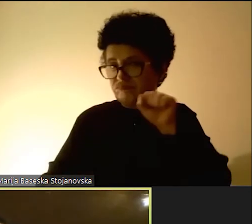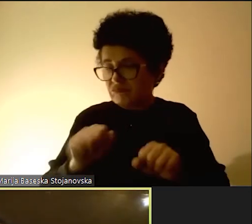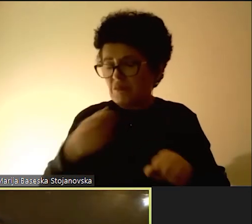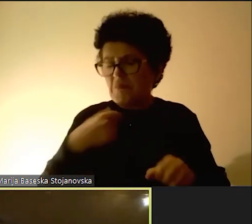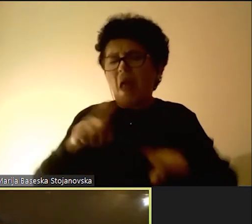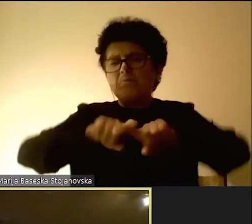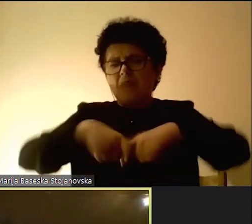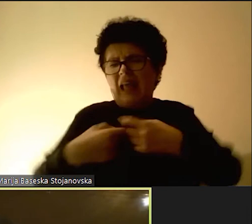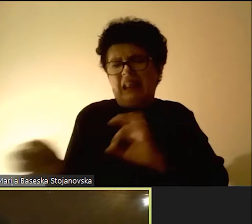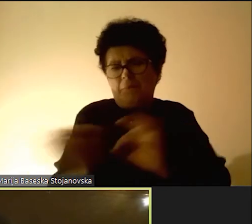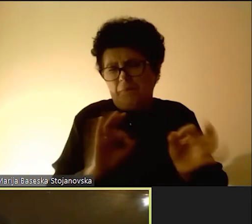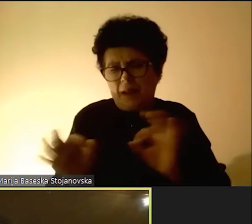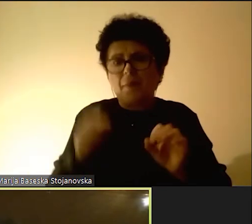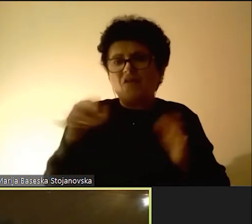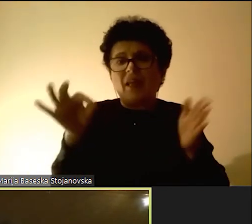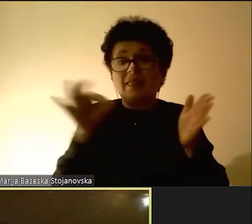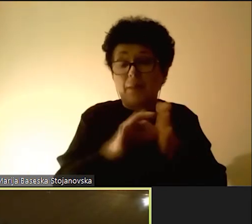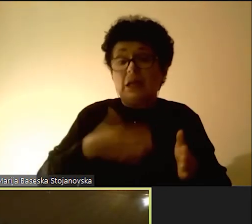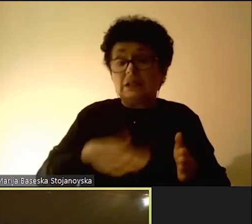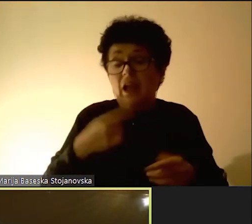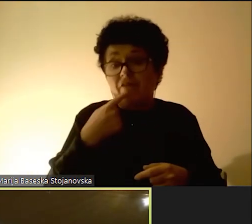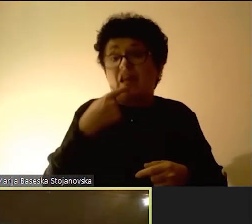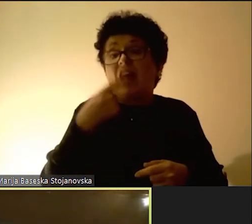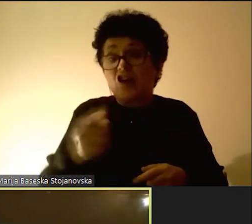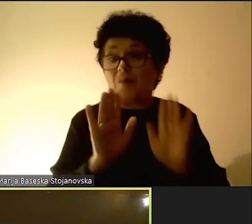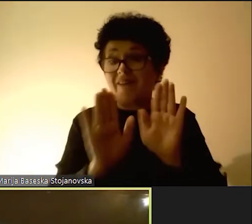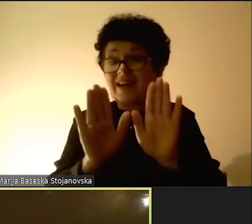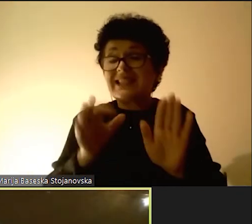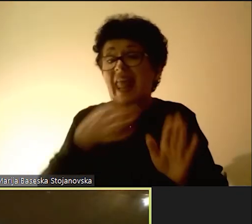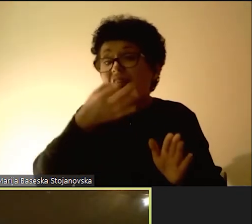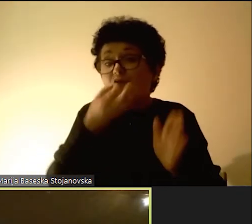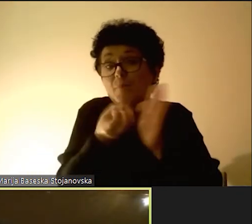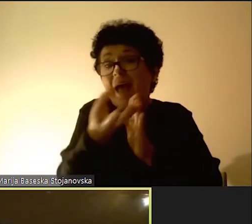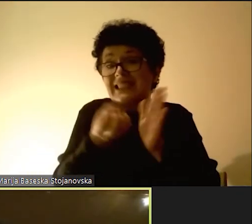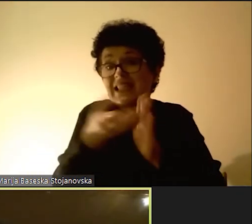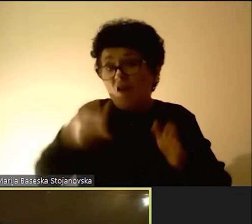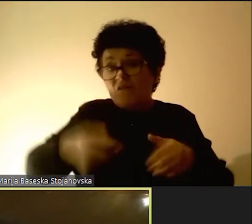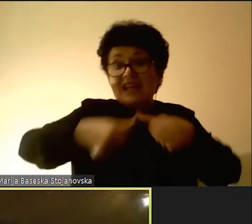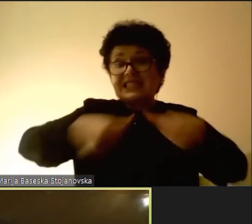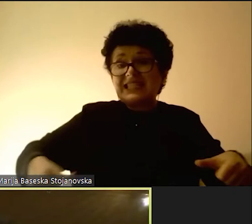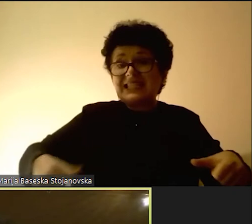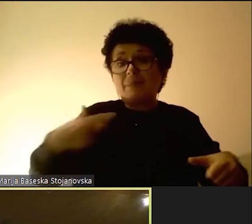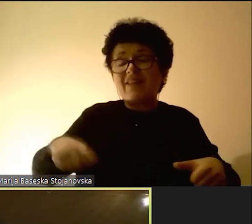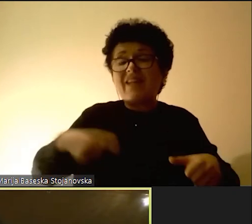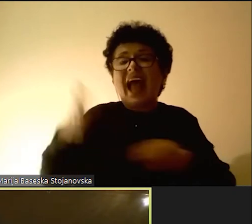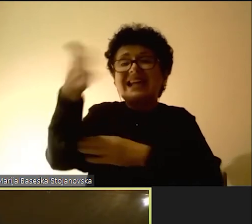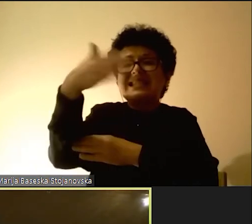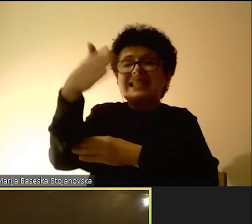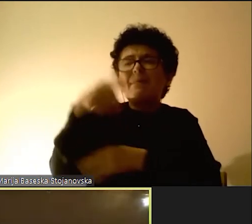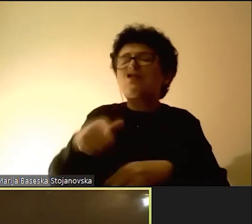And I wanted to talk to you about the flag system, which is a method that we developed to